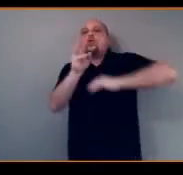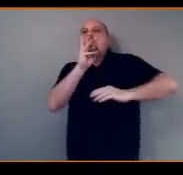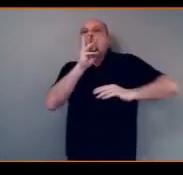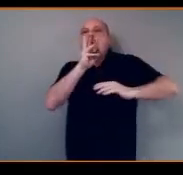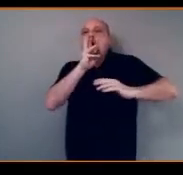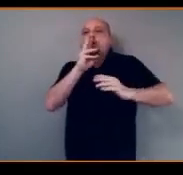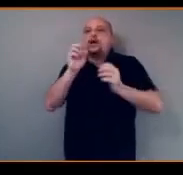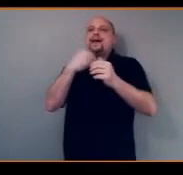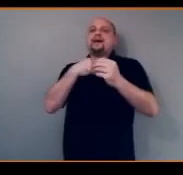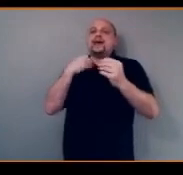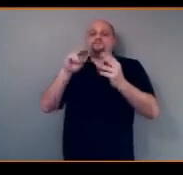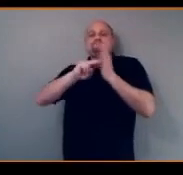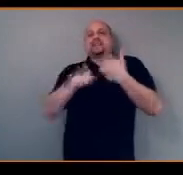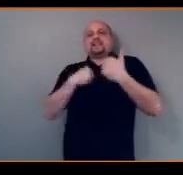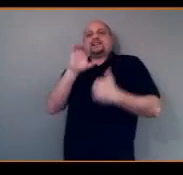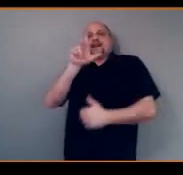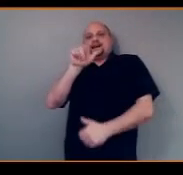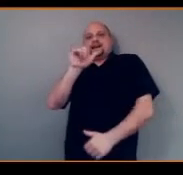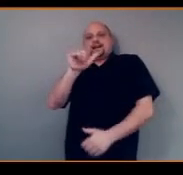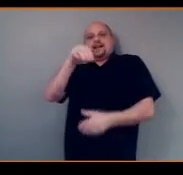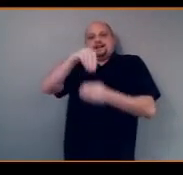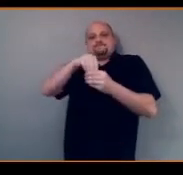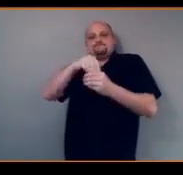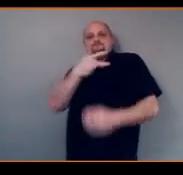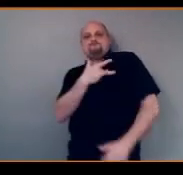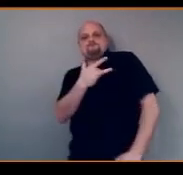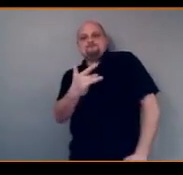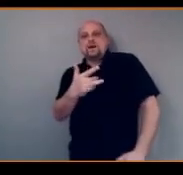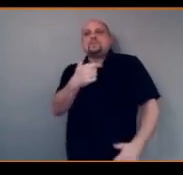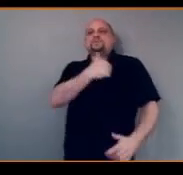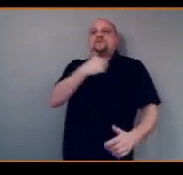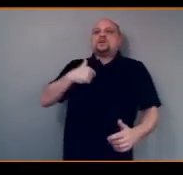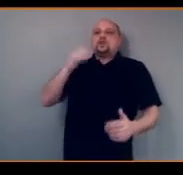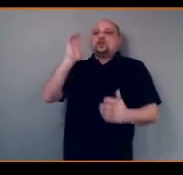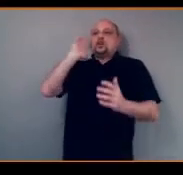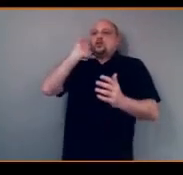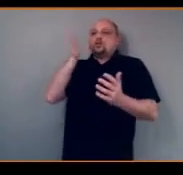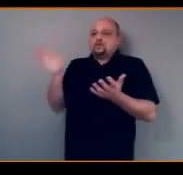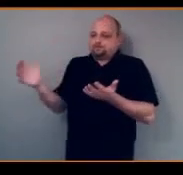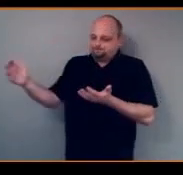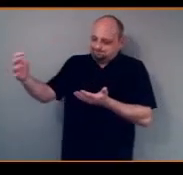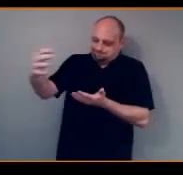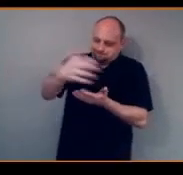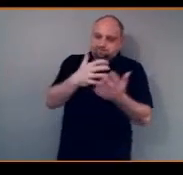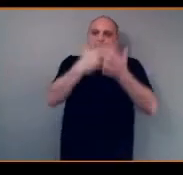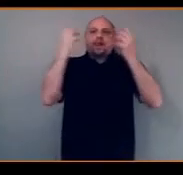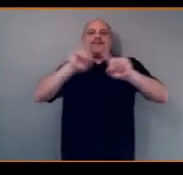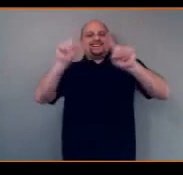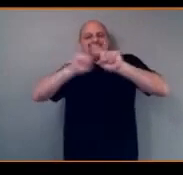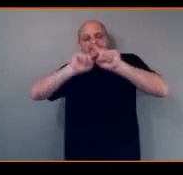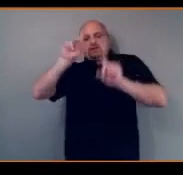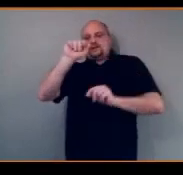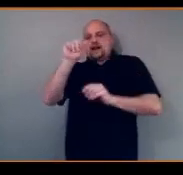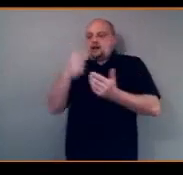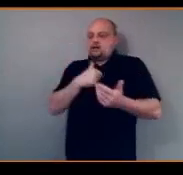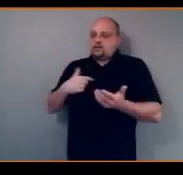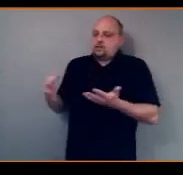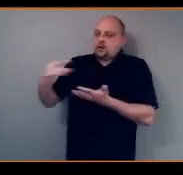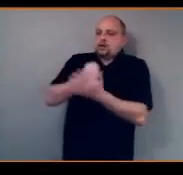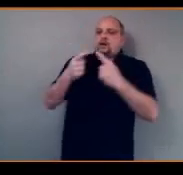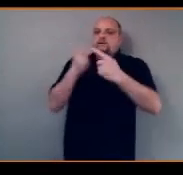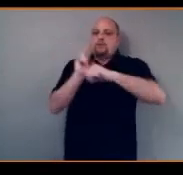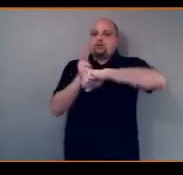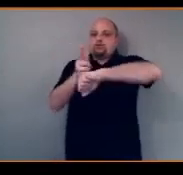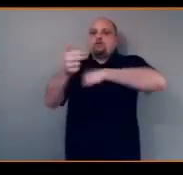clays. So we will be integrating a lot of the different data sets that the rover is collecting and try to answer that